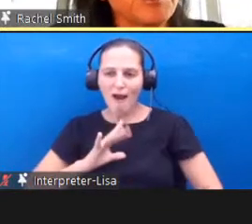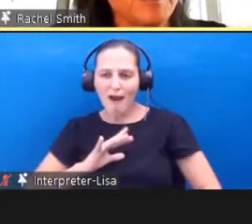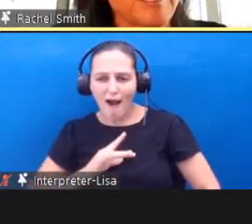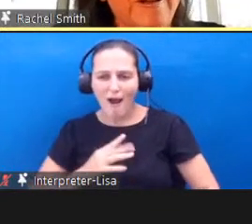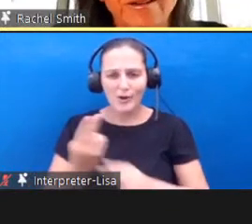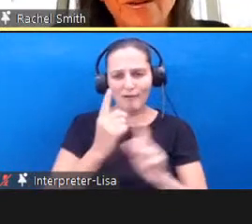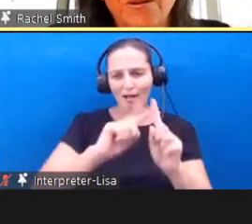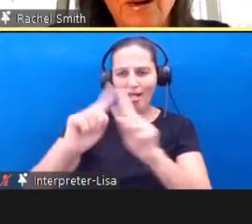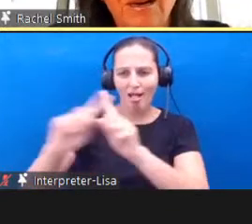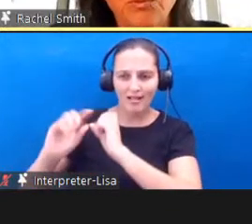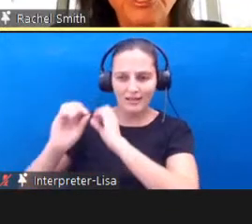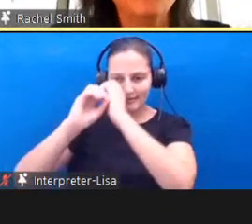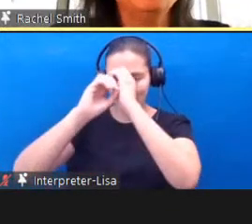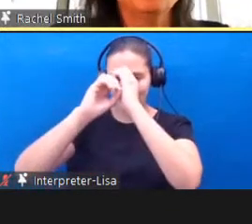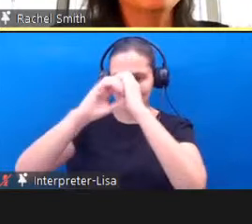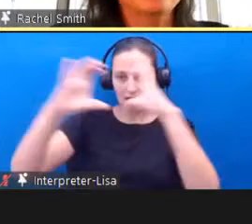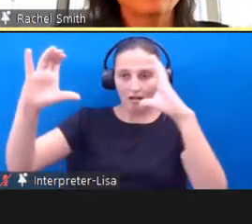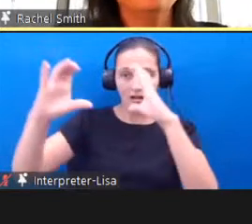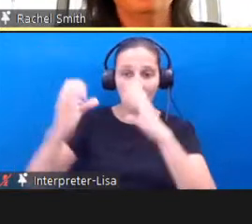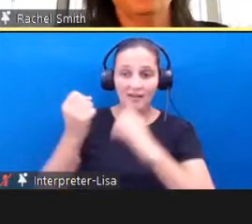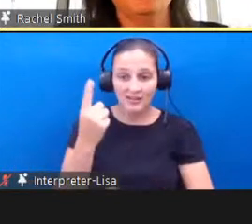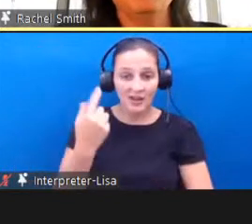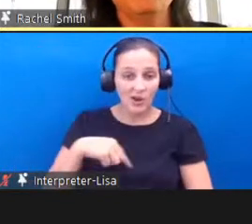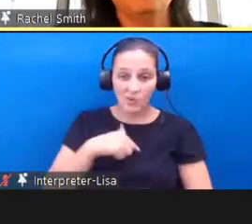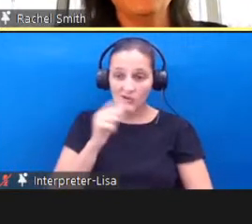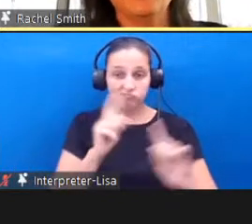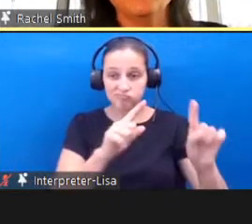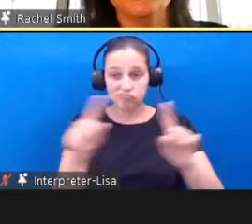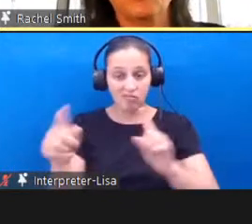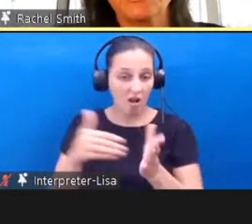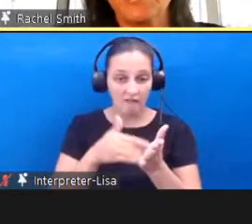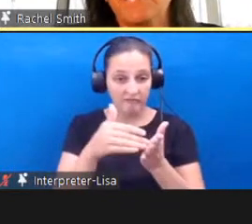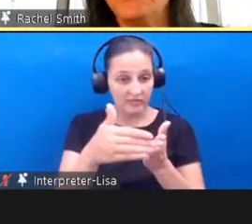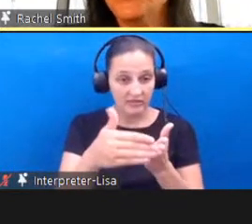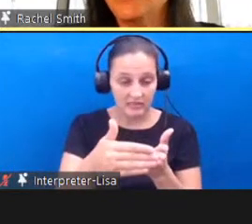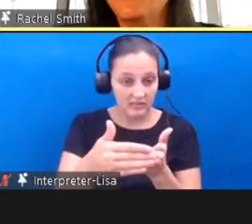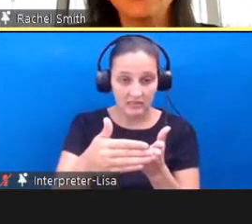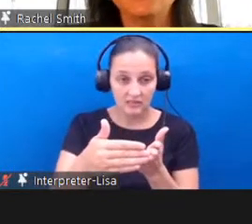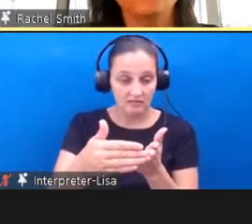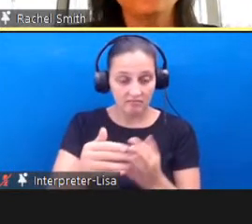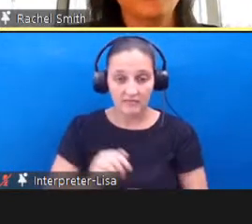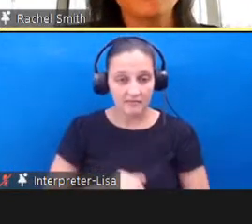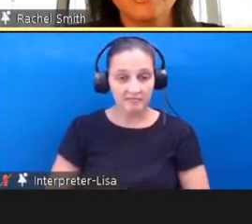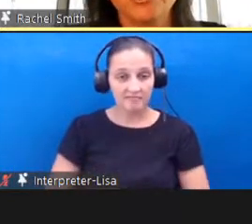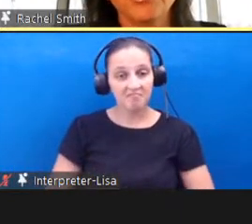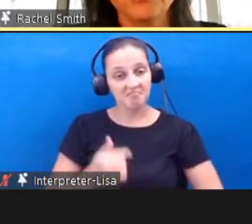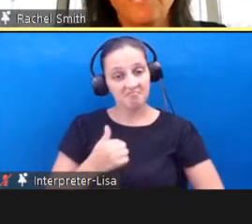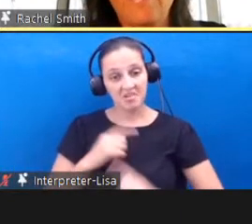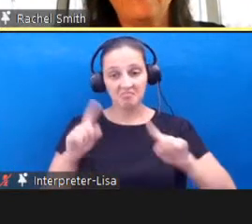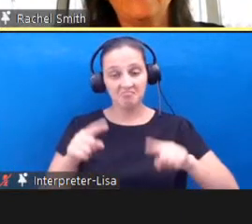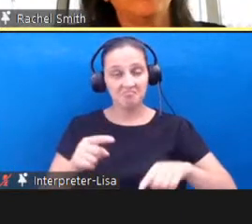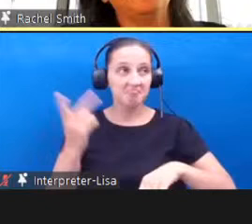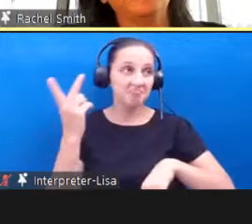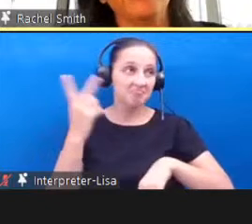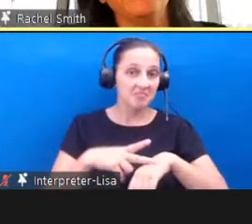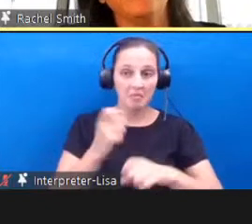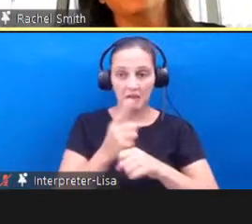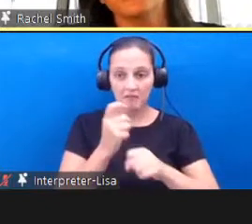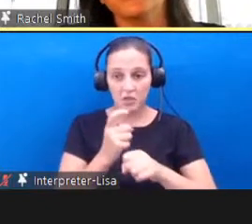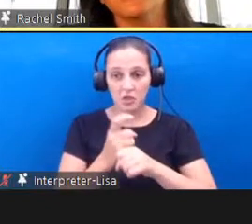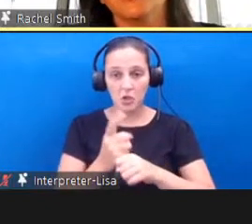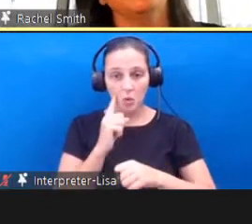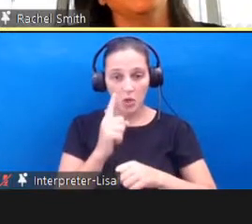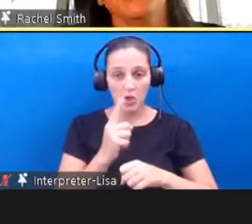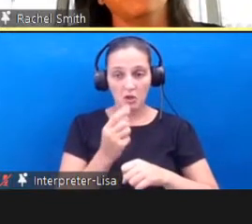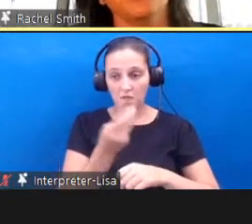the truth is that we don't go observing that often with these big telescopes. I may go twice a year and get a couple nights, and the